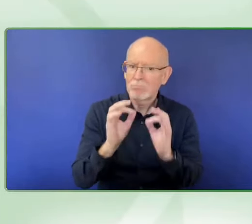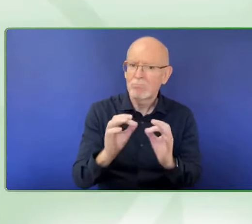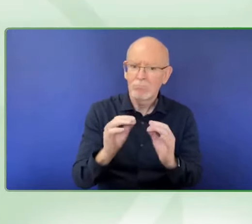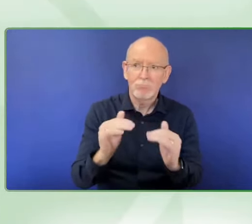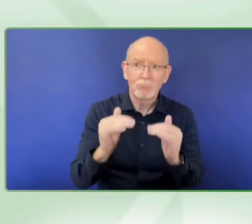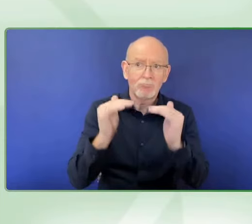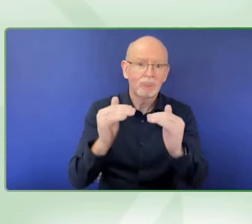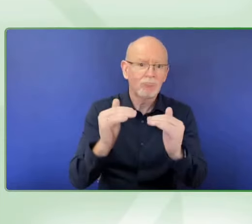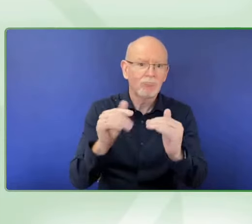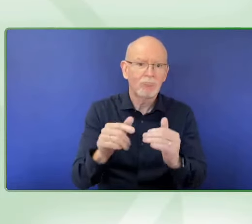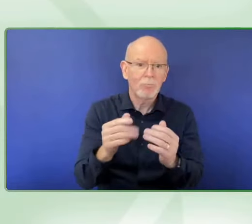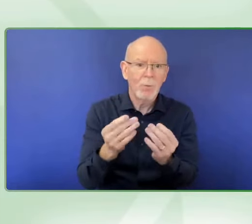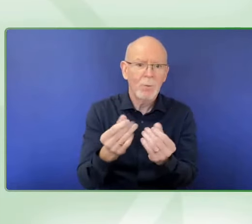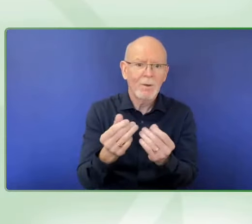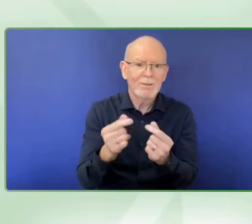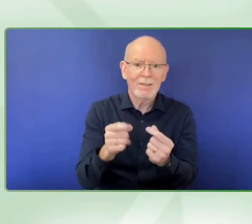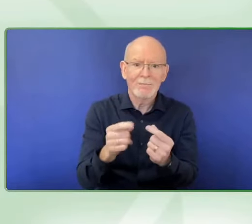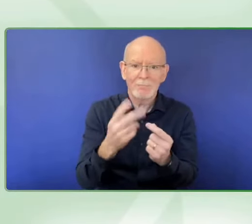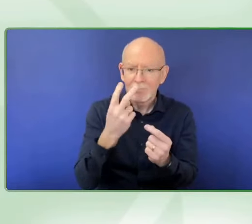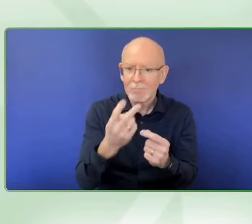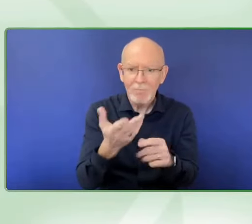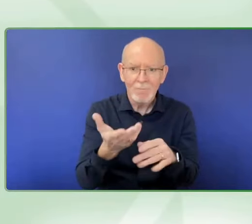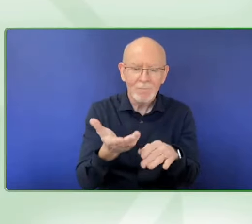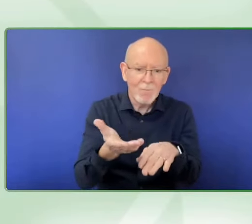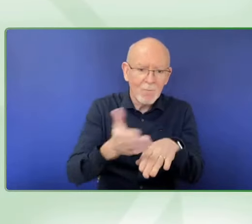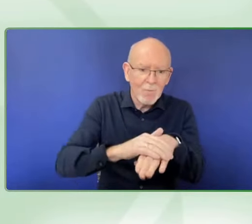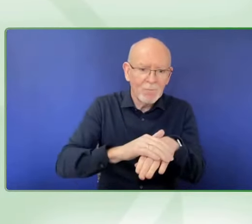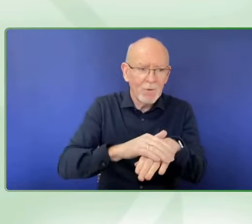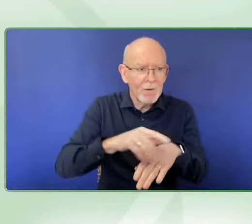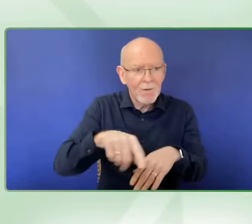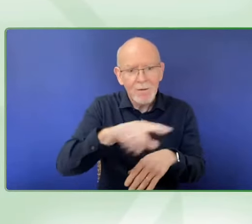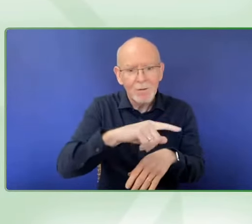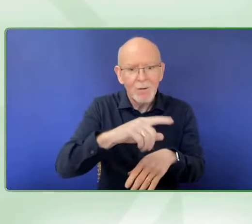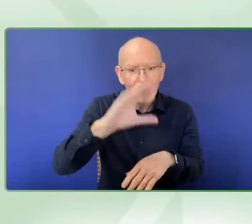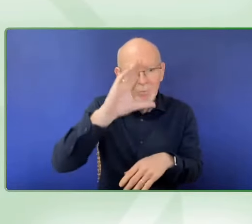people with hearing impairment.